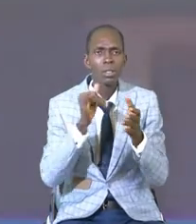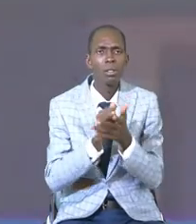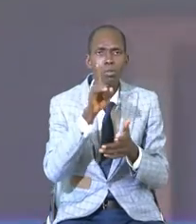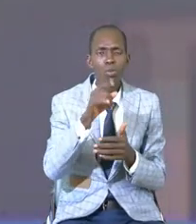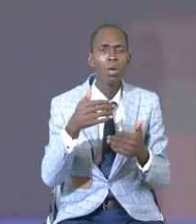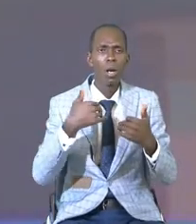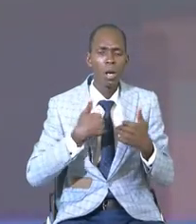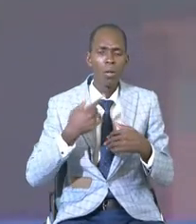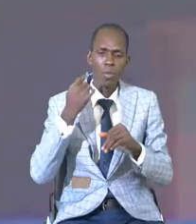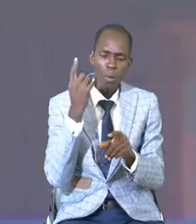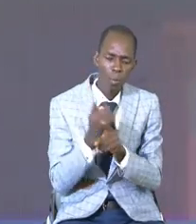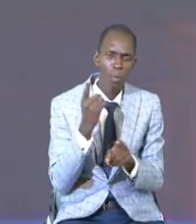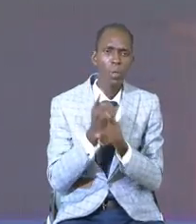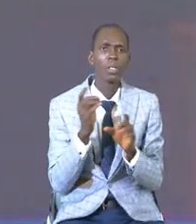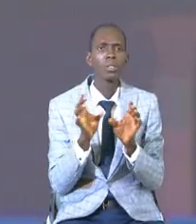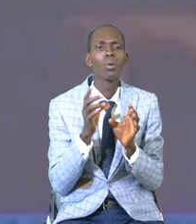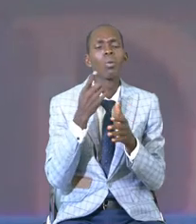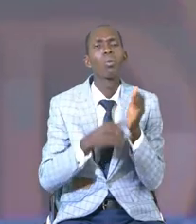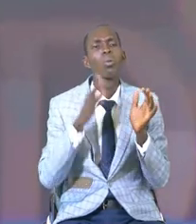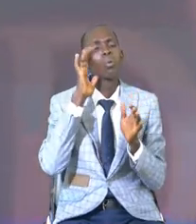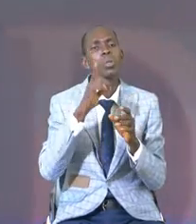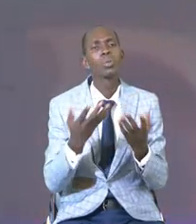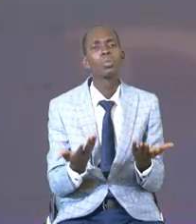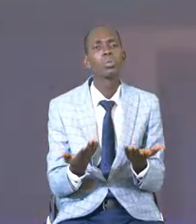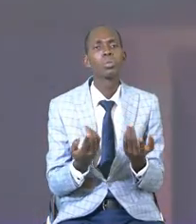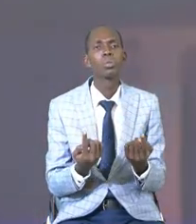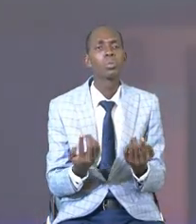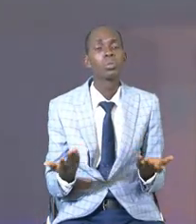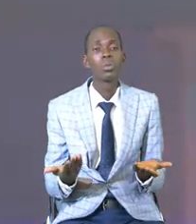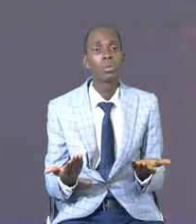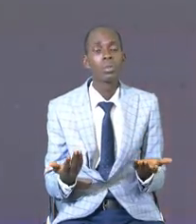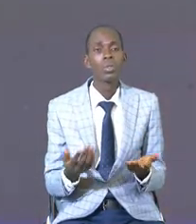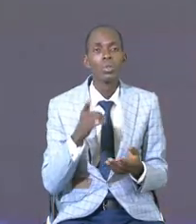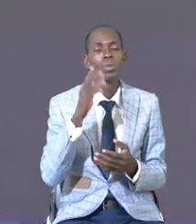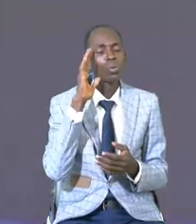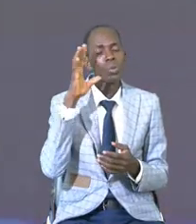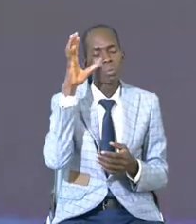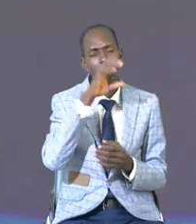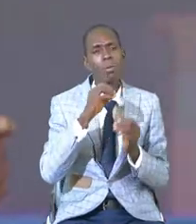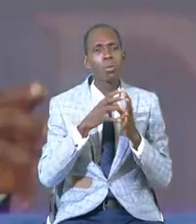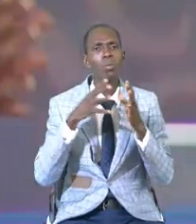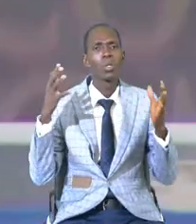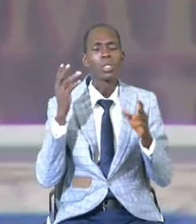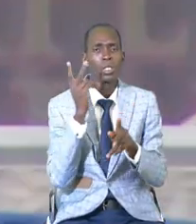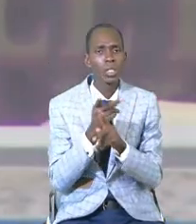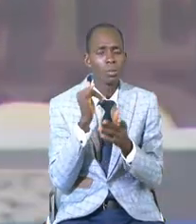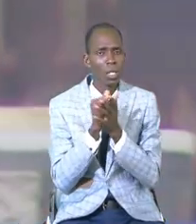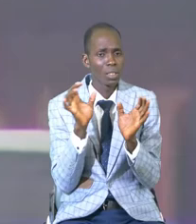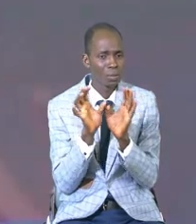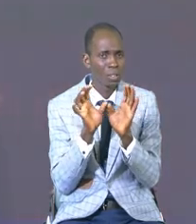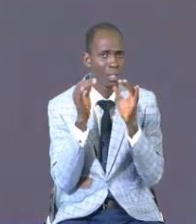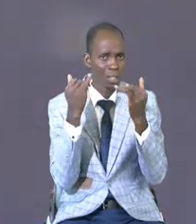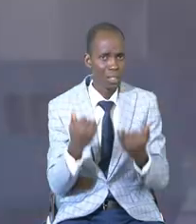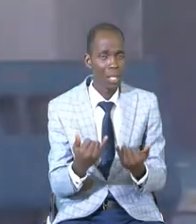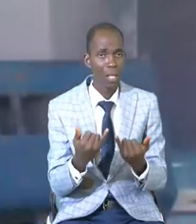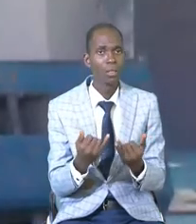the appropriate certificate. What are you going to do? You're going to miss a lot in your life. Keep those certificates. Now, the